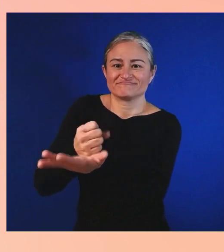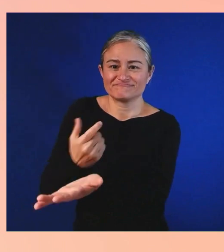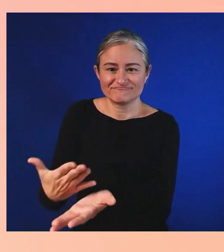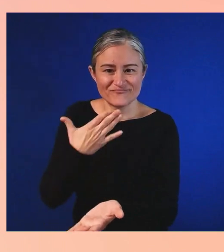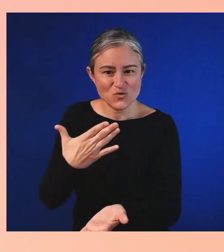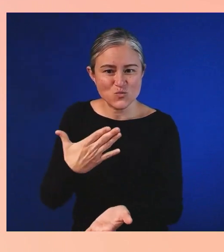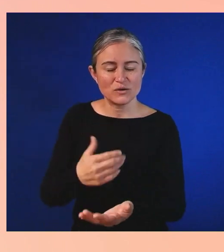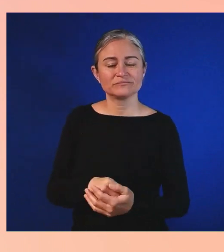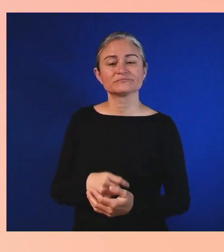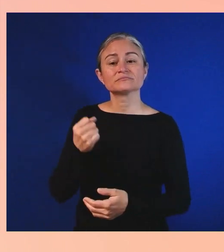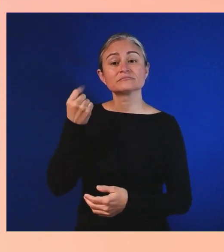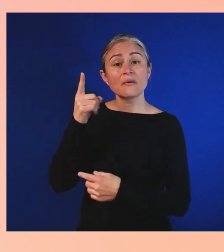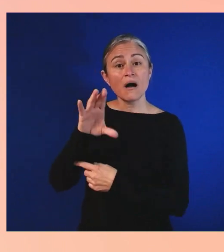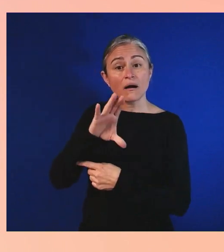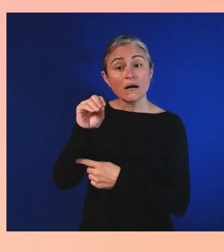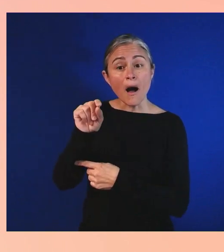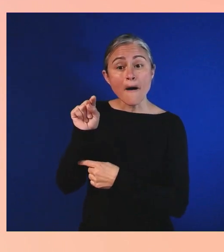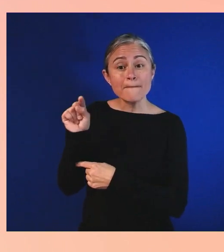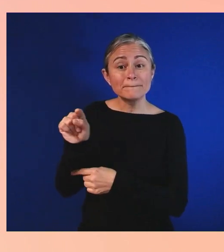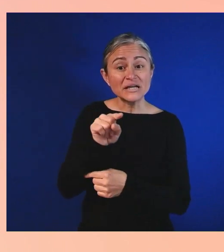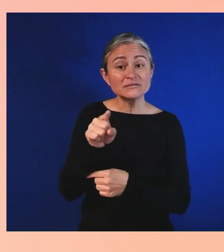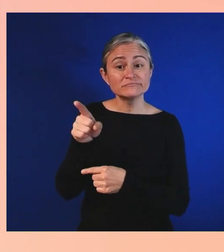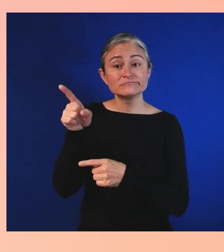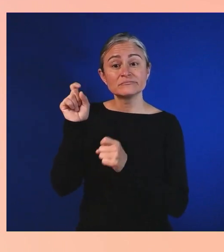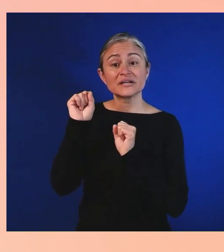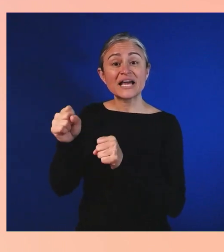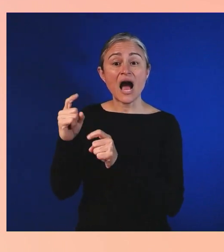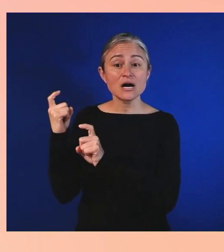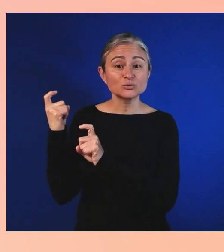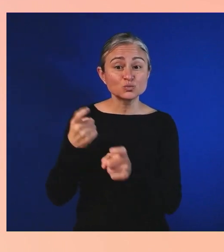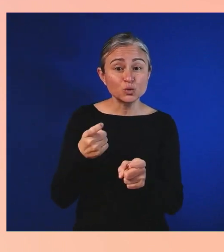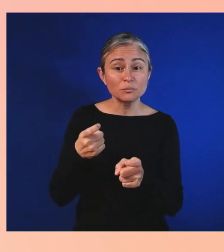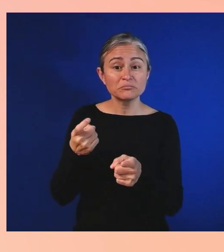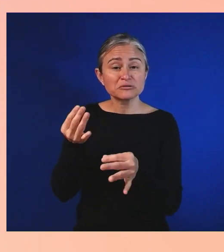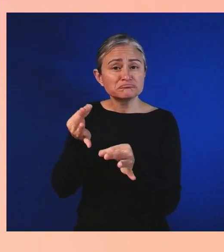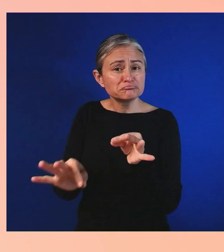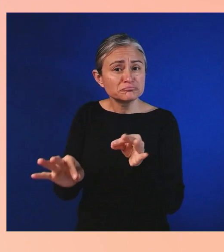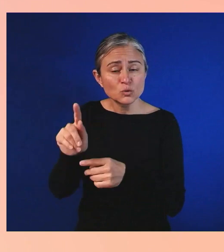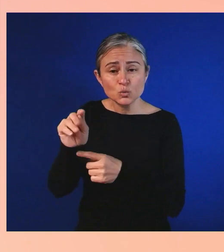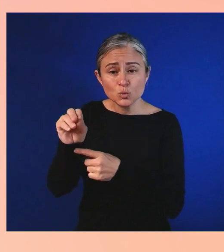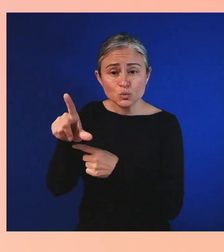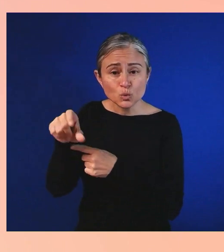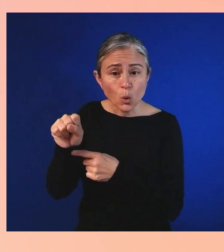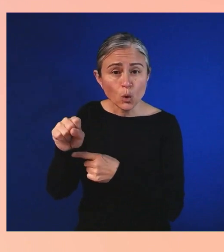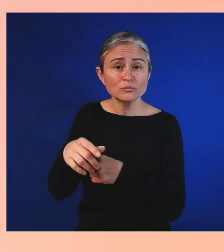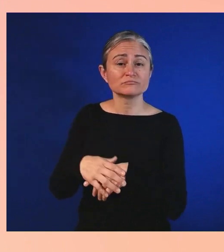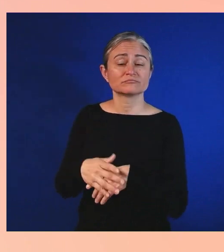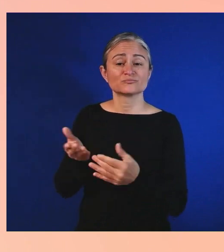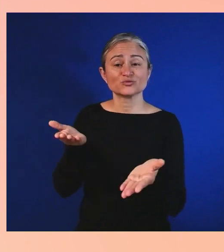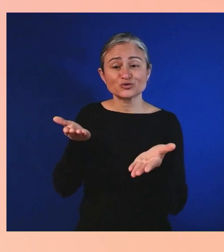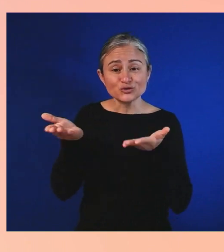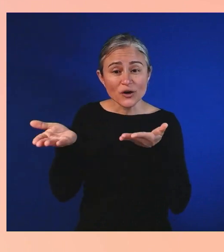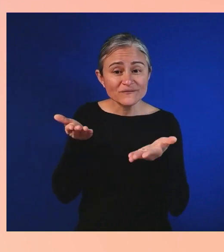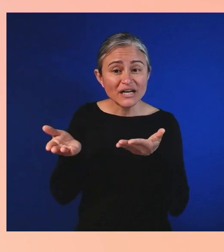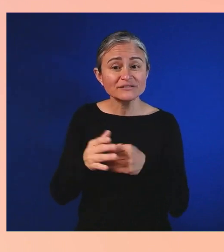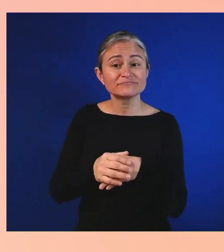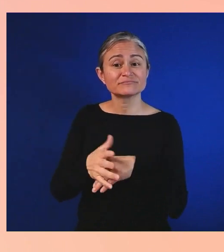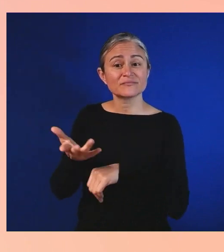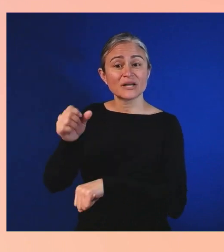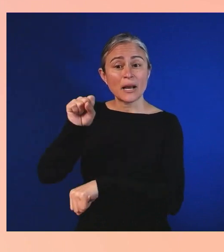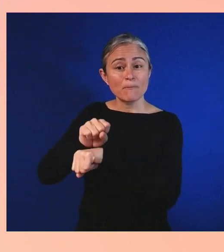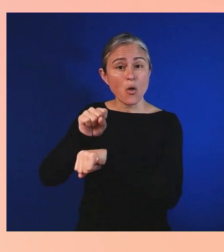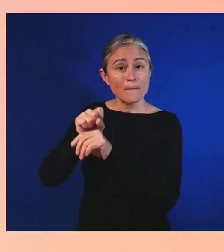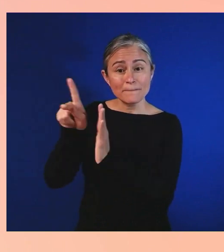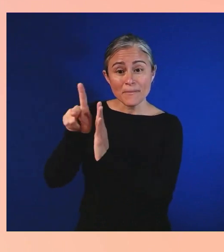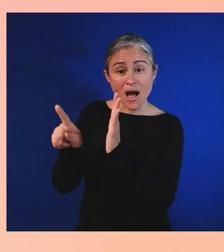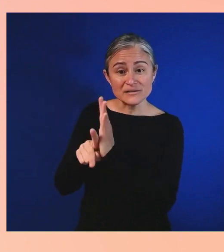accessible tools, accessible services, with really inclusive employment policies, as it was already mentioned,